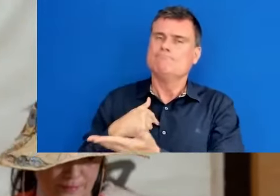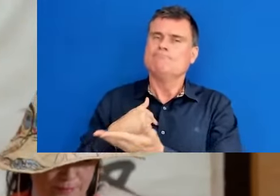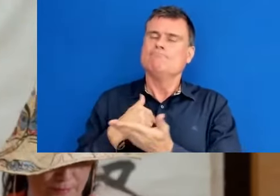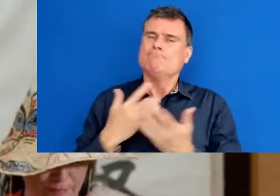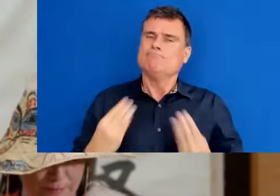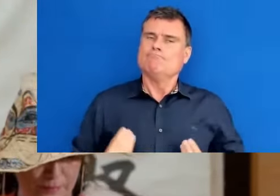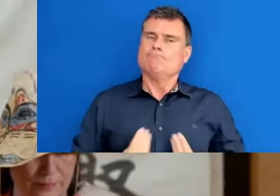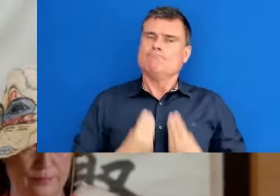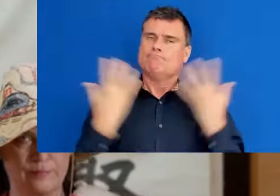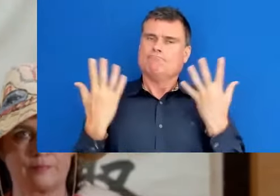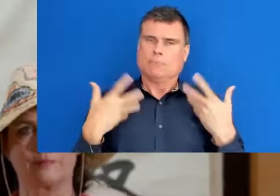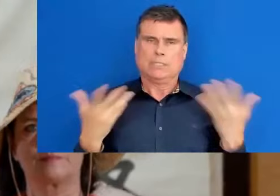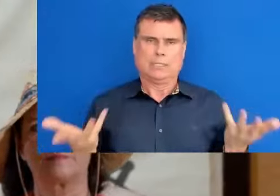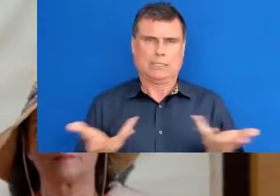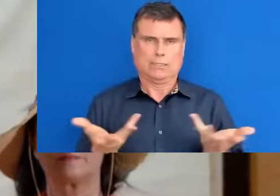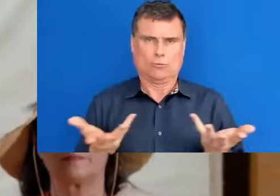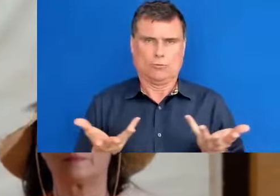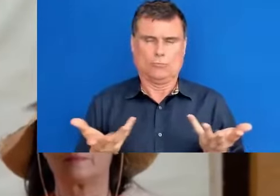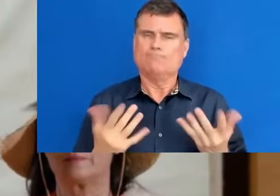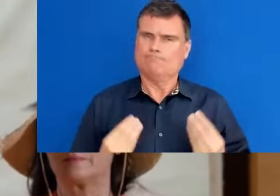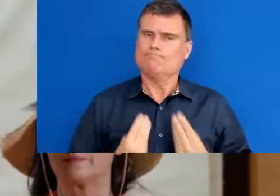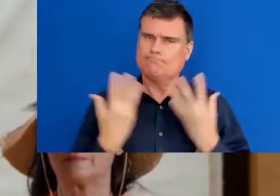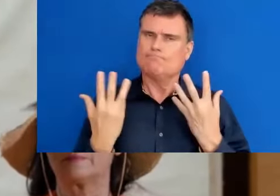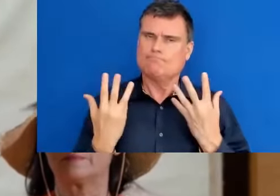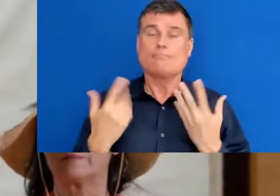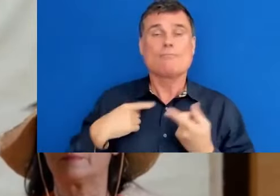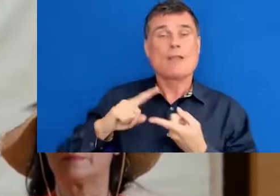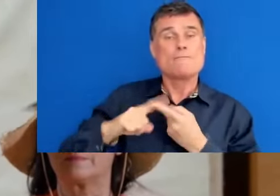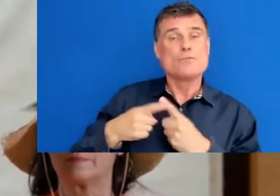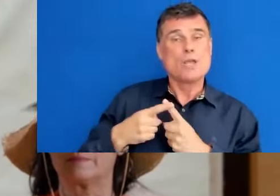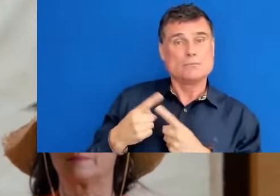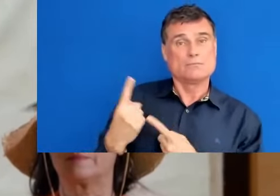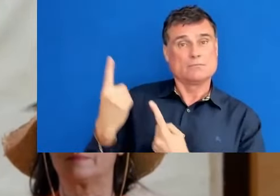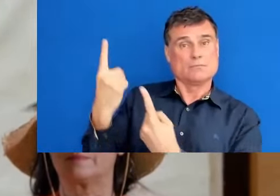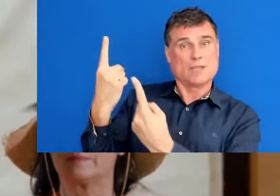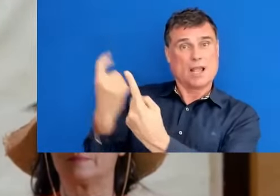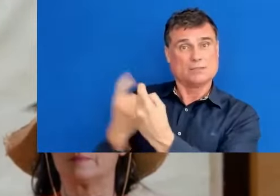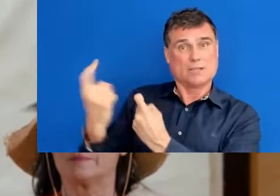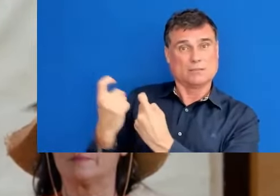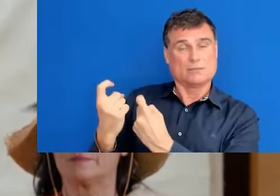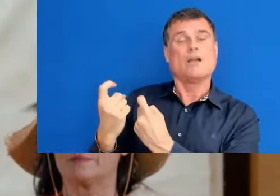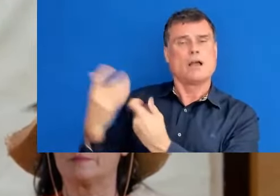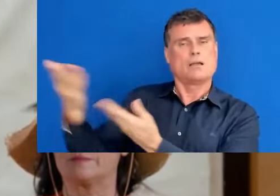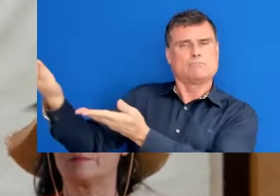very pleased to be here today, asked by a dear friend of ours.